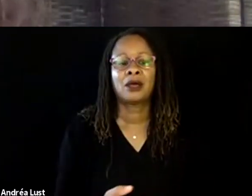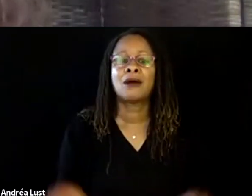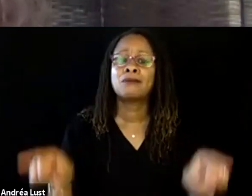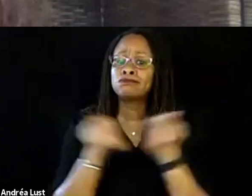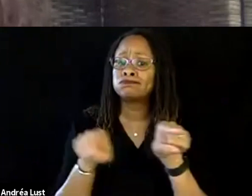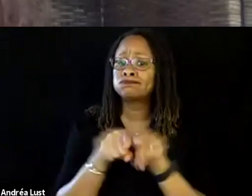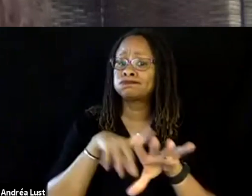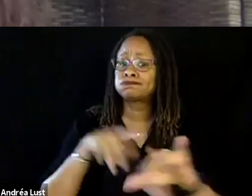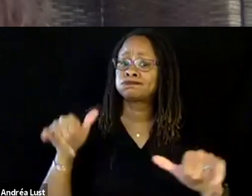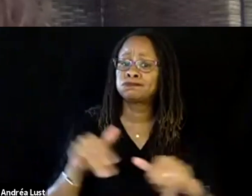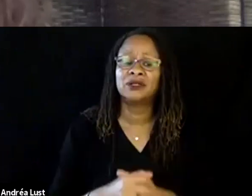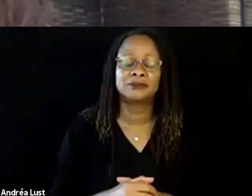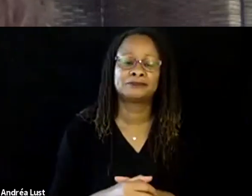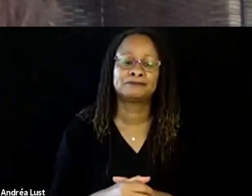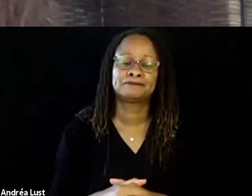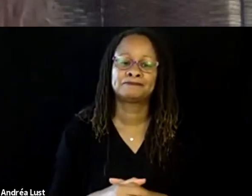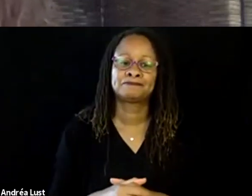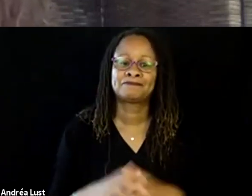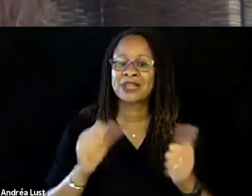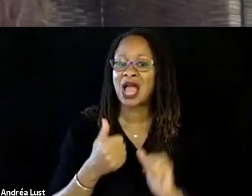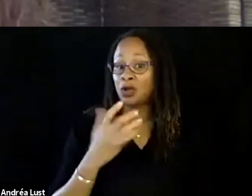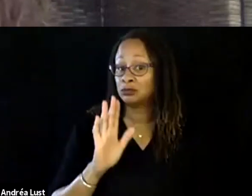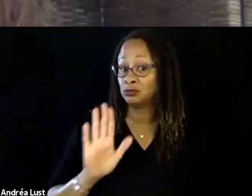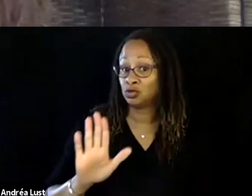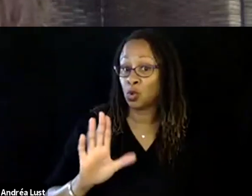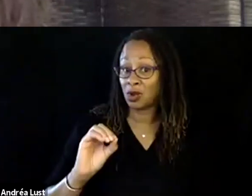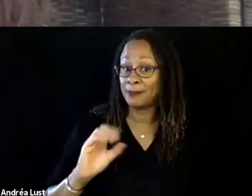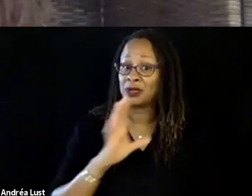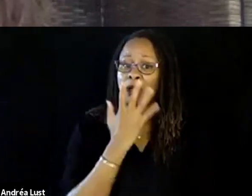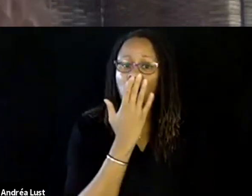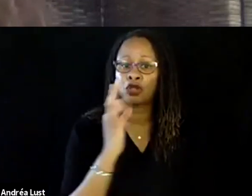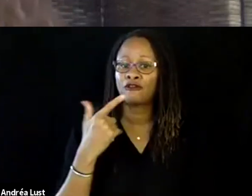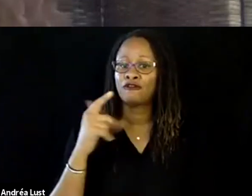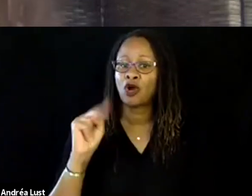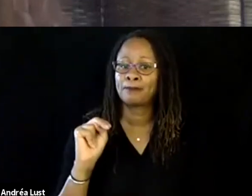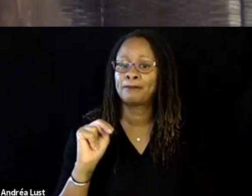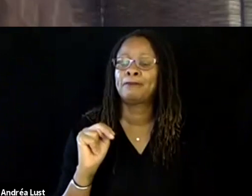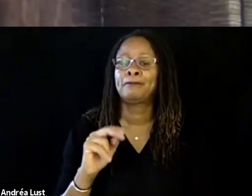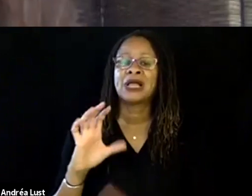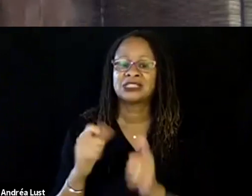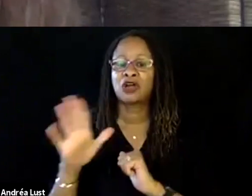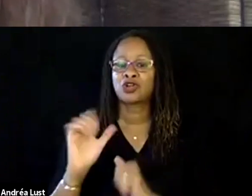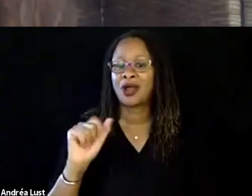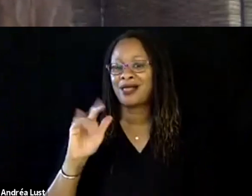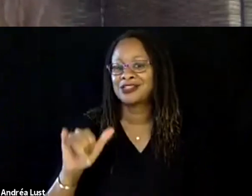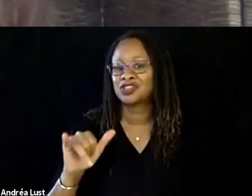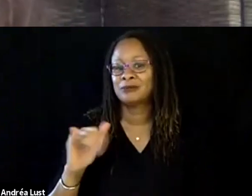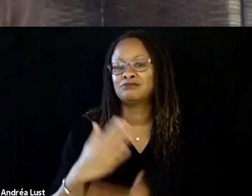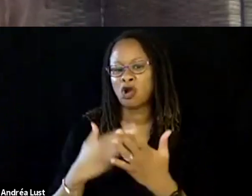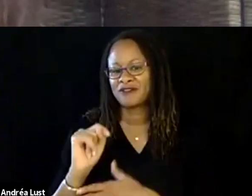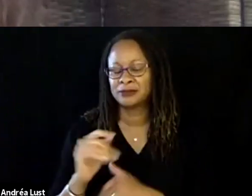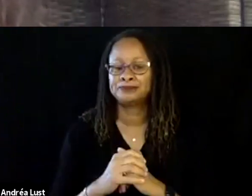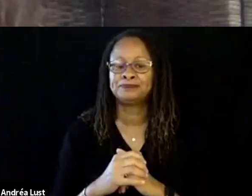also how Color Farm is part of your allyship also in terms